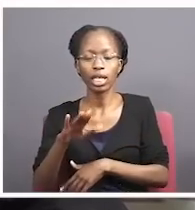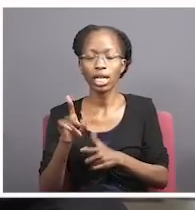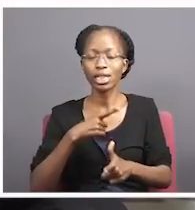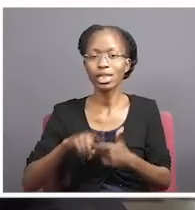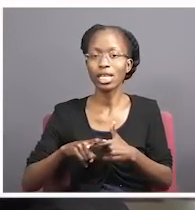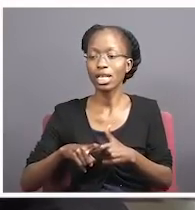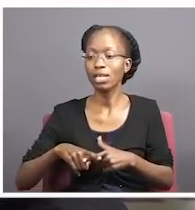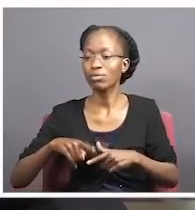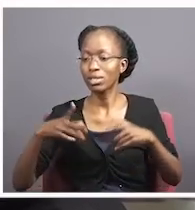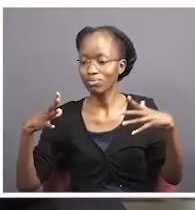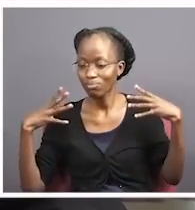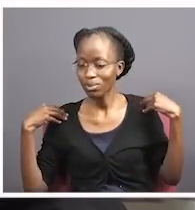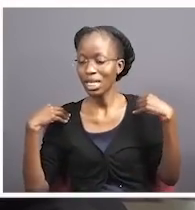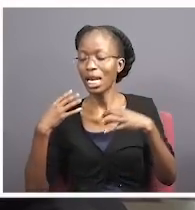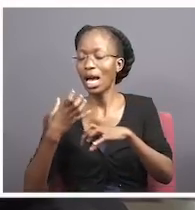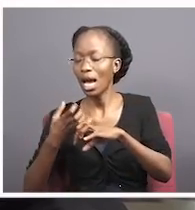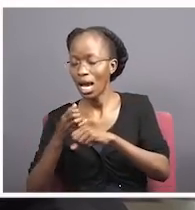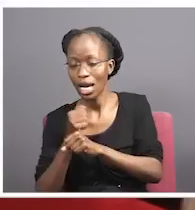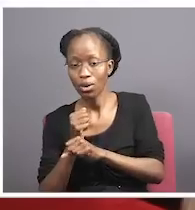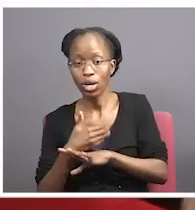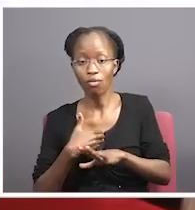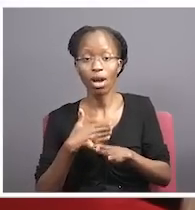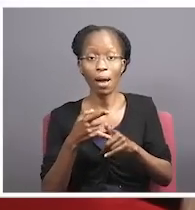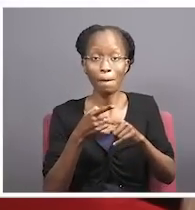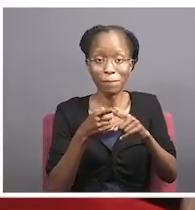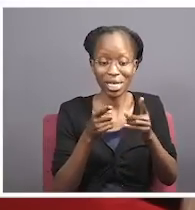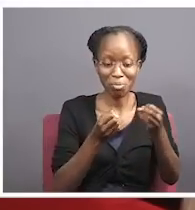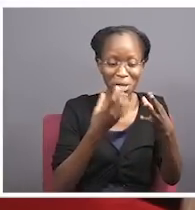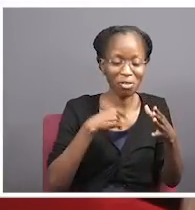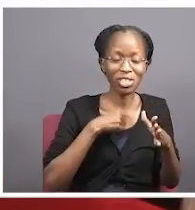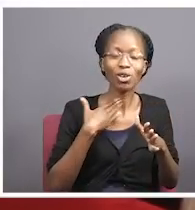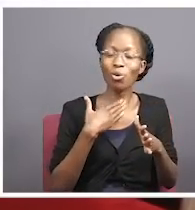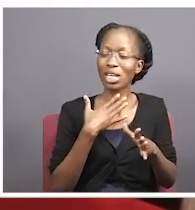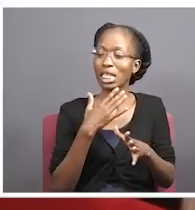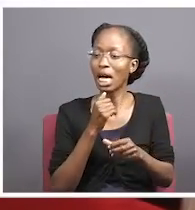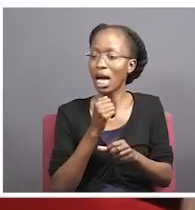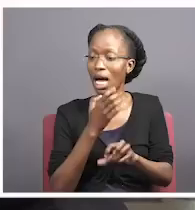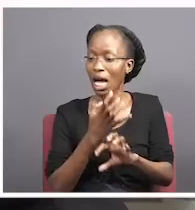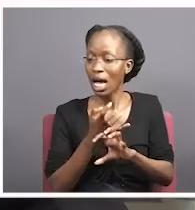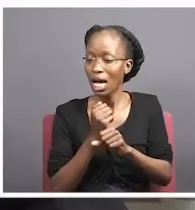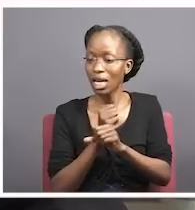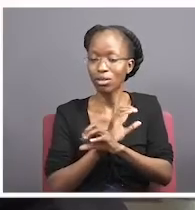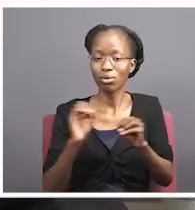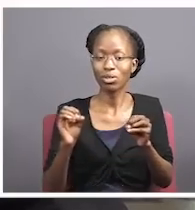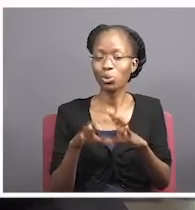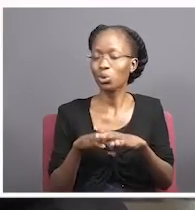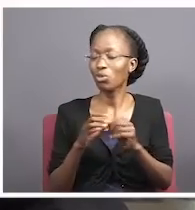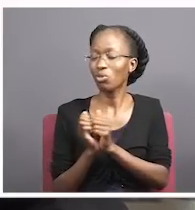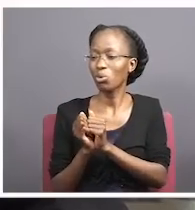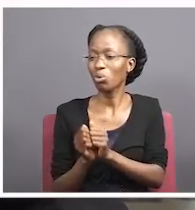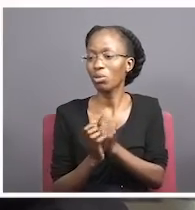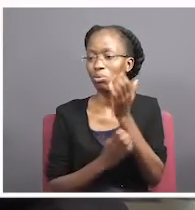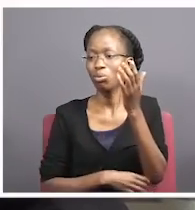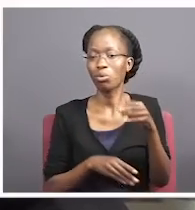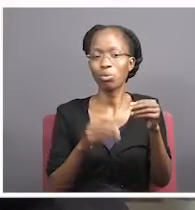field. Yes, it's hard work. It's hard work. It's true. And it is that hard work that many of us don't want to put in. Yeah, yeah. So we settle